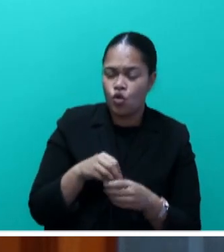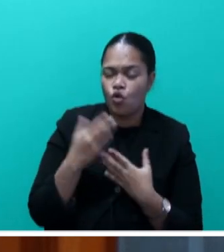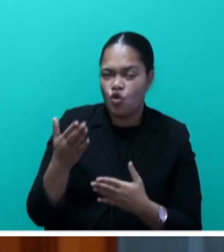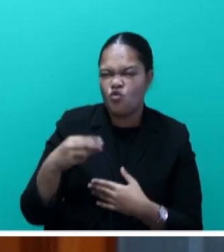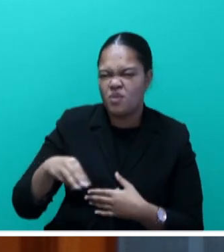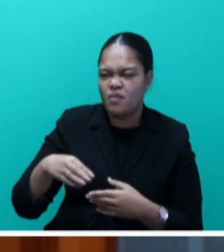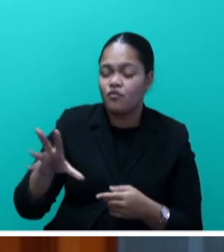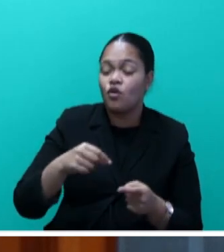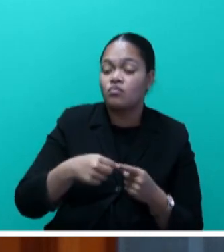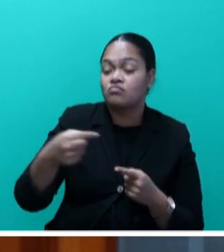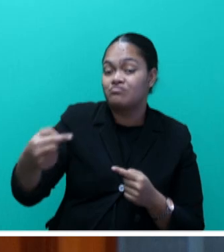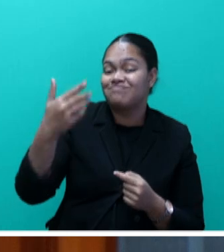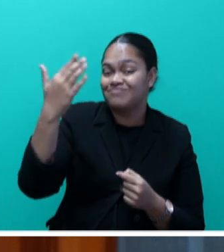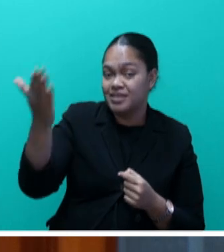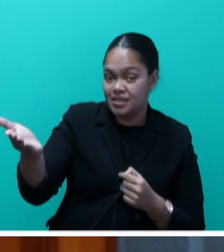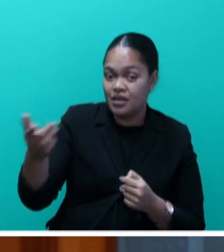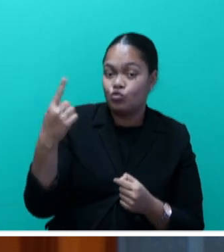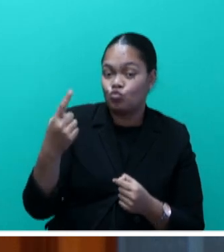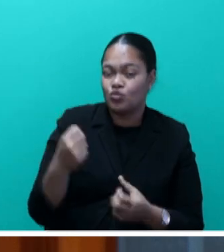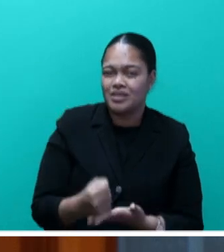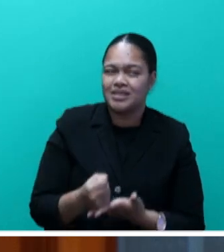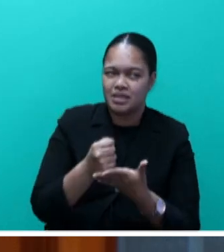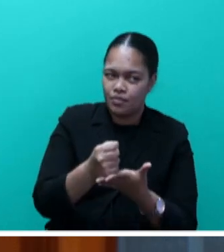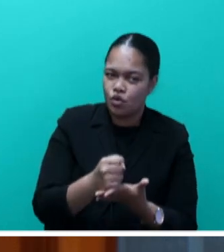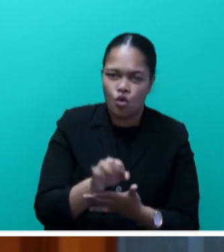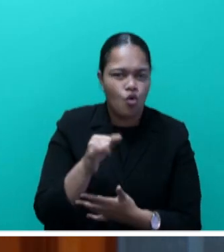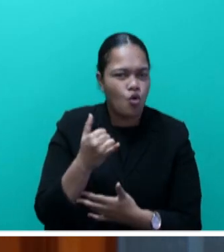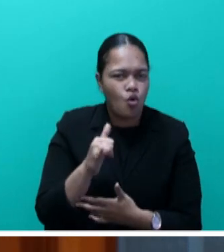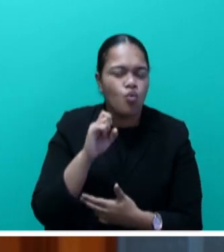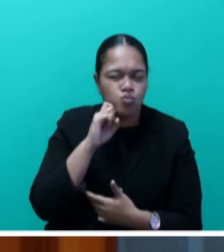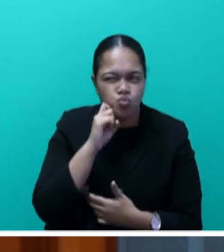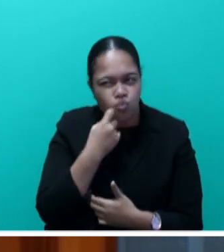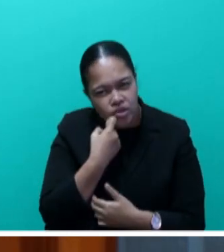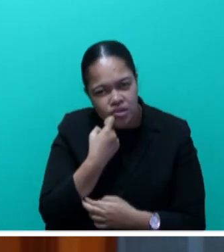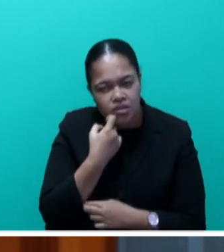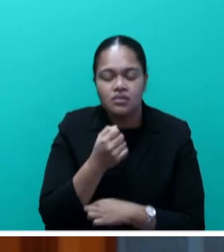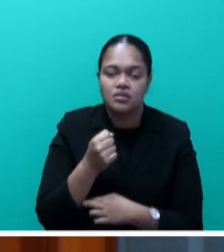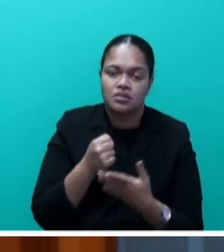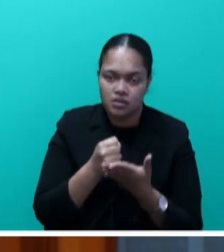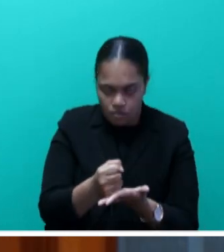other side who supported or will support this budget.